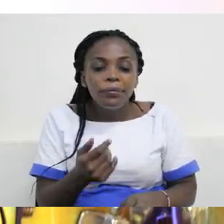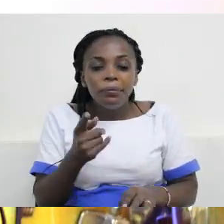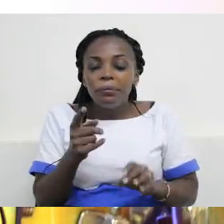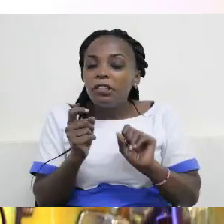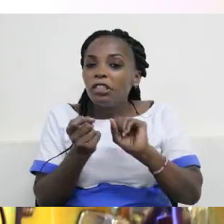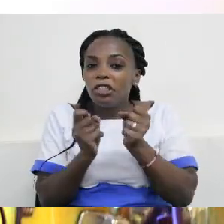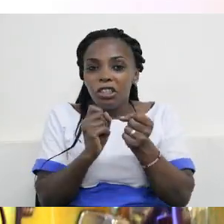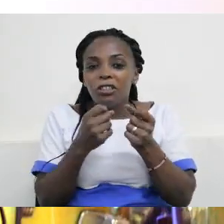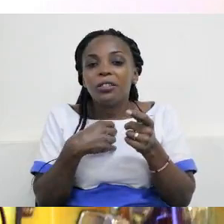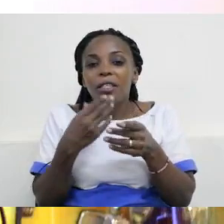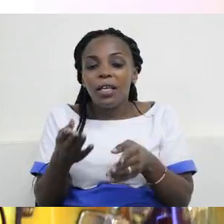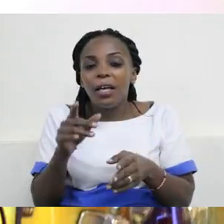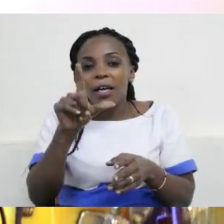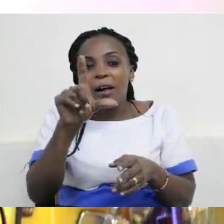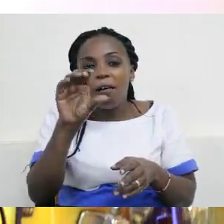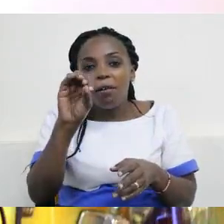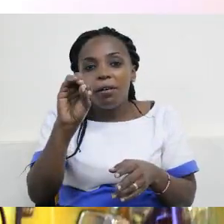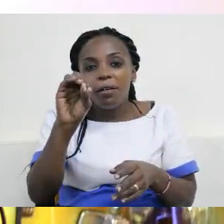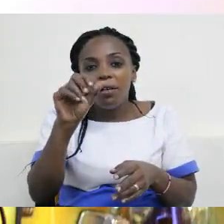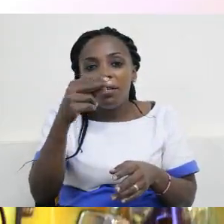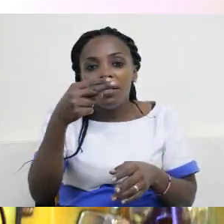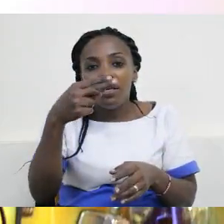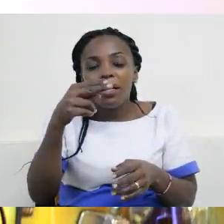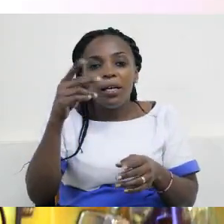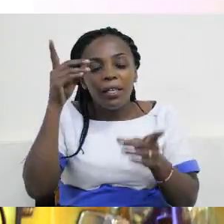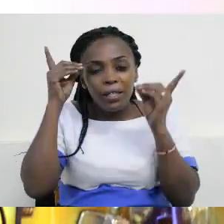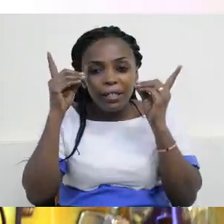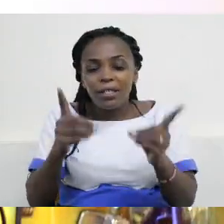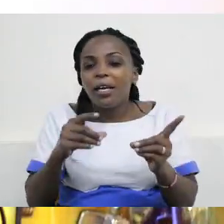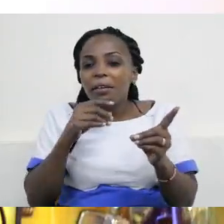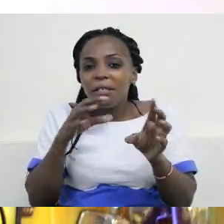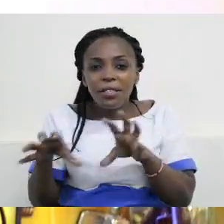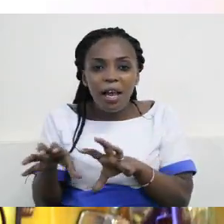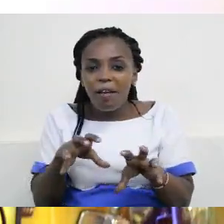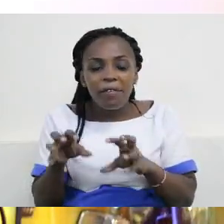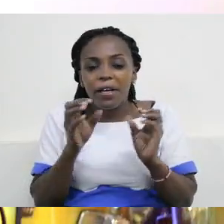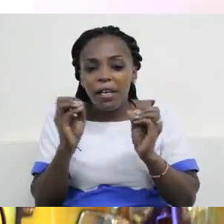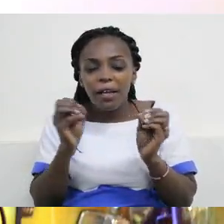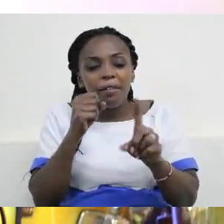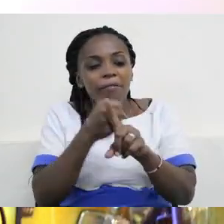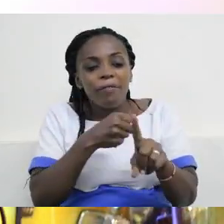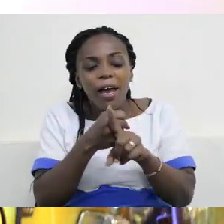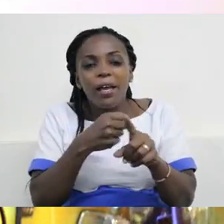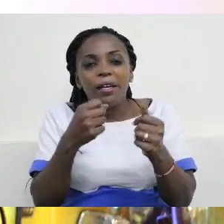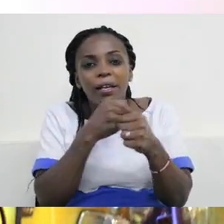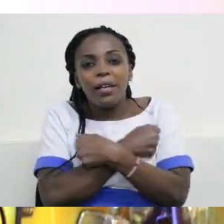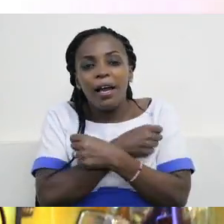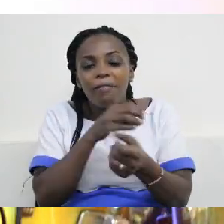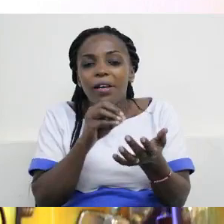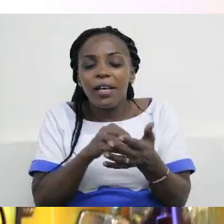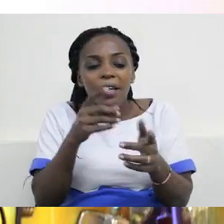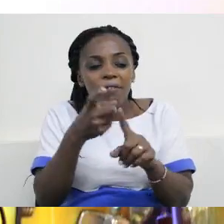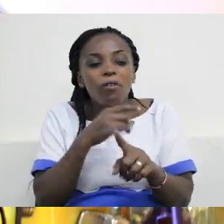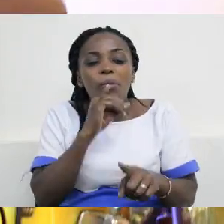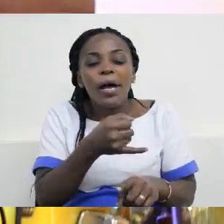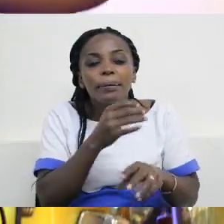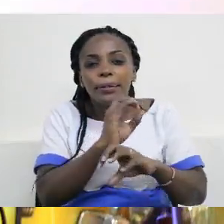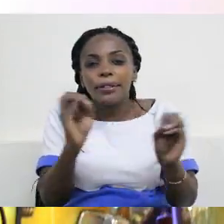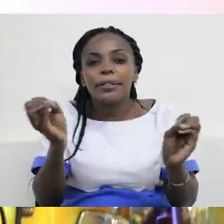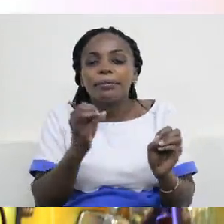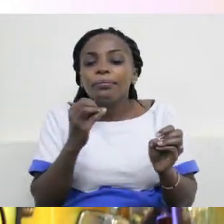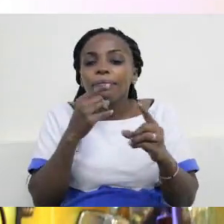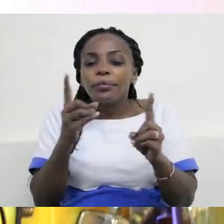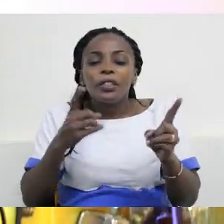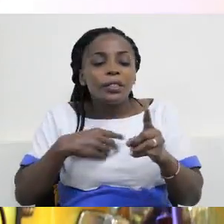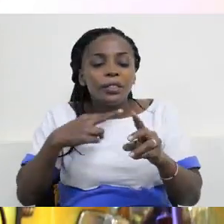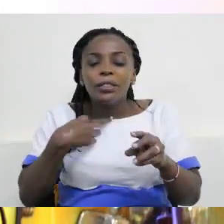was a change. Leah decided to no longer struggle or fight for love and acceptance from her husband. And she just